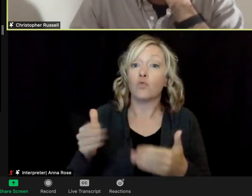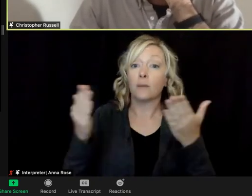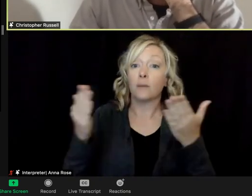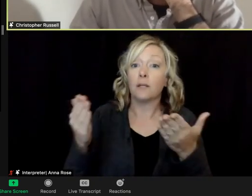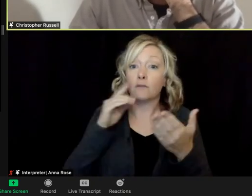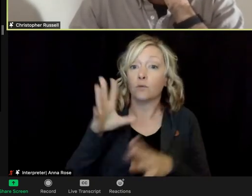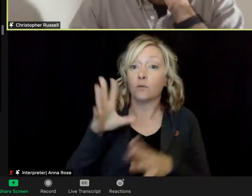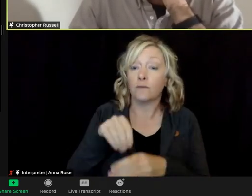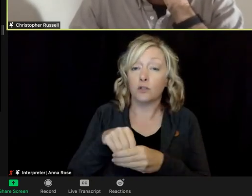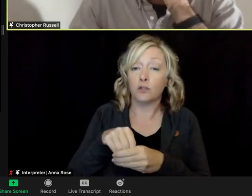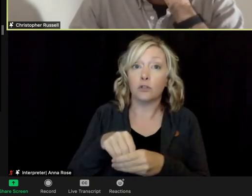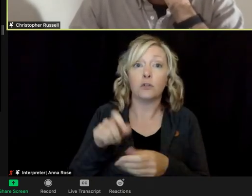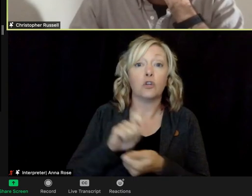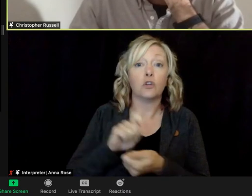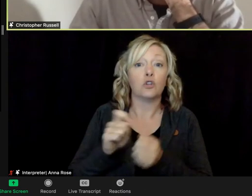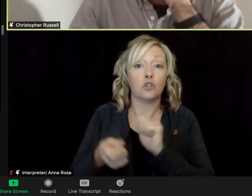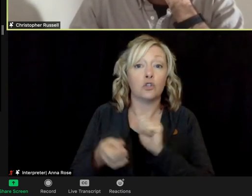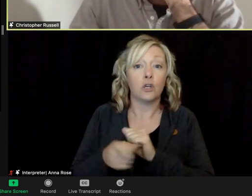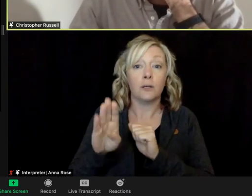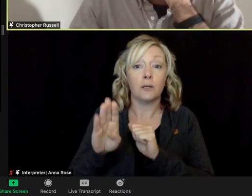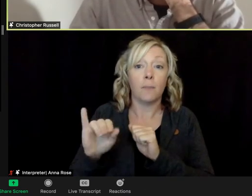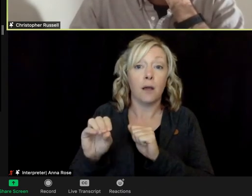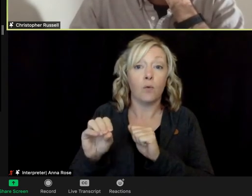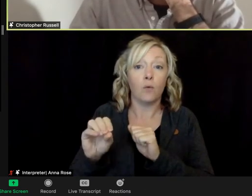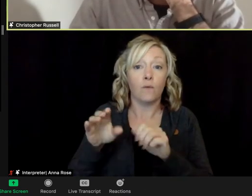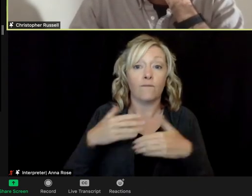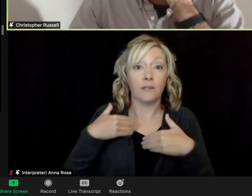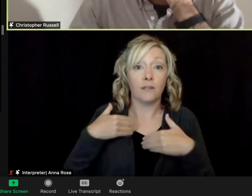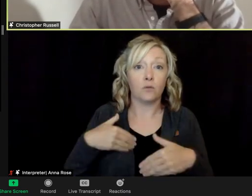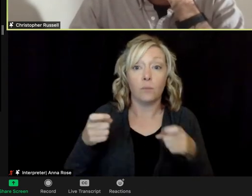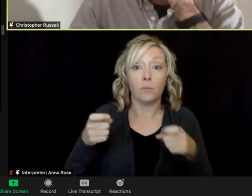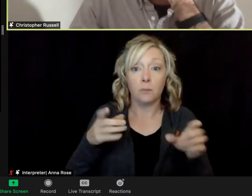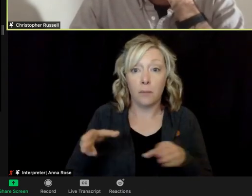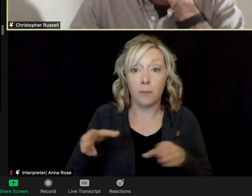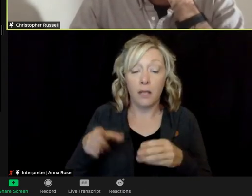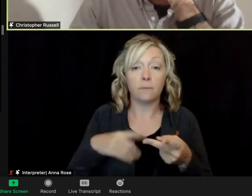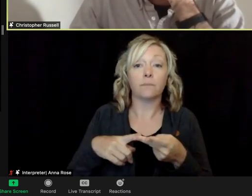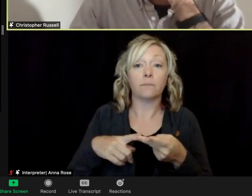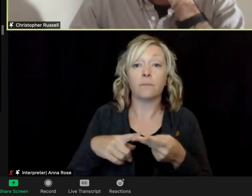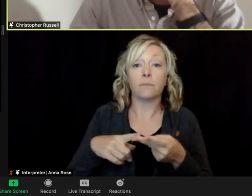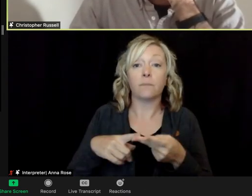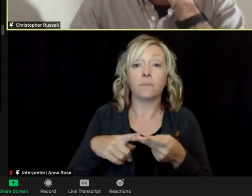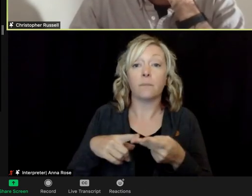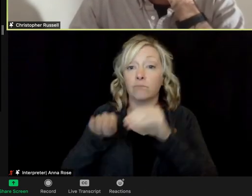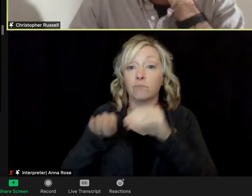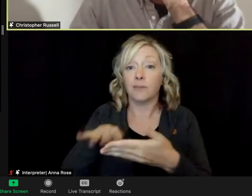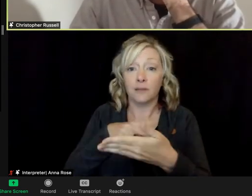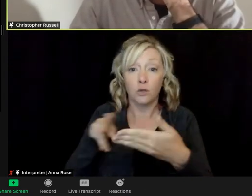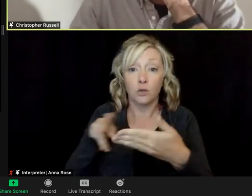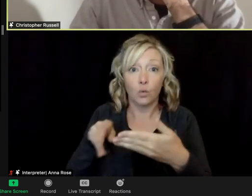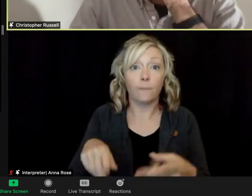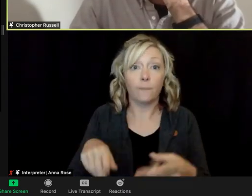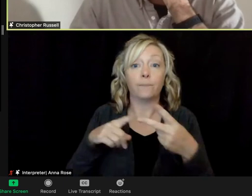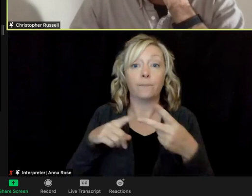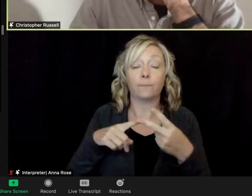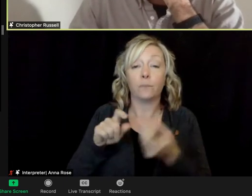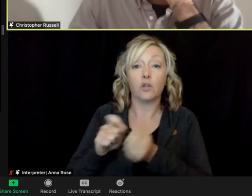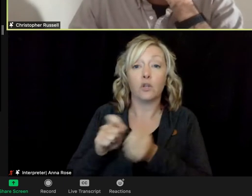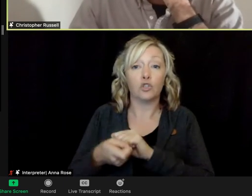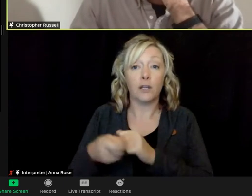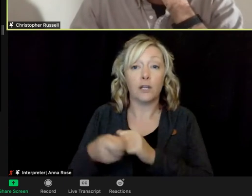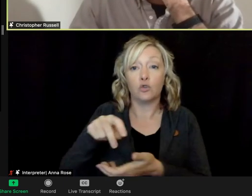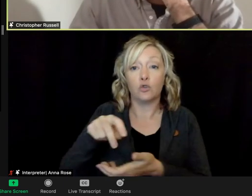management plan, changes to the student's schedule, changes to the positioning, environmental